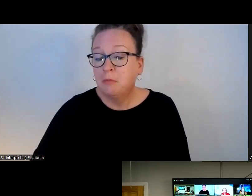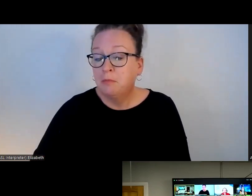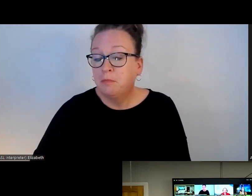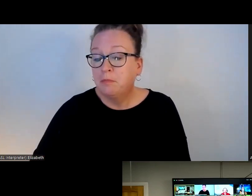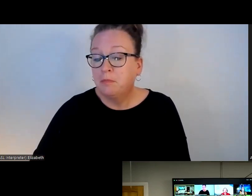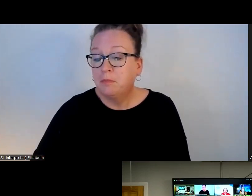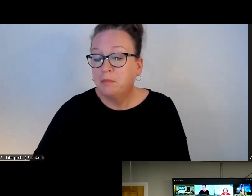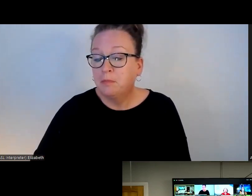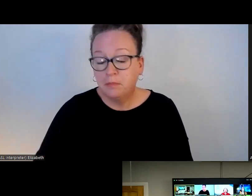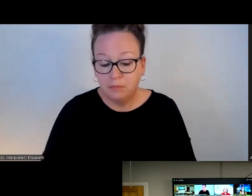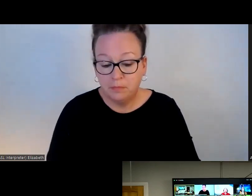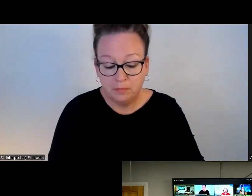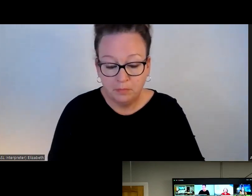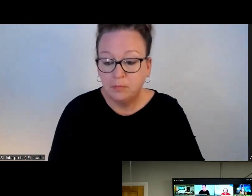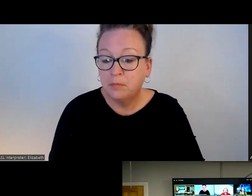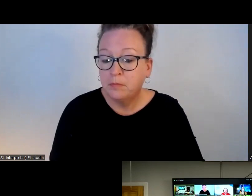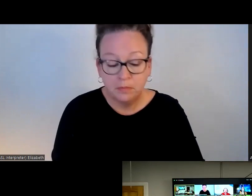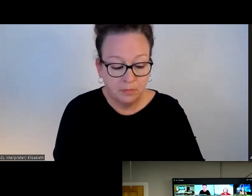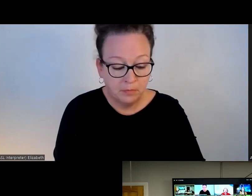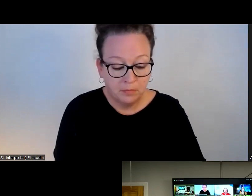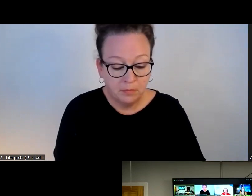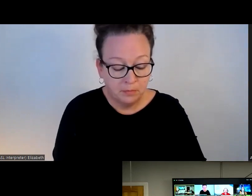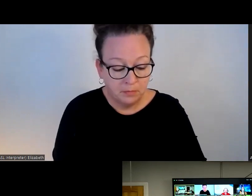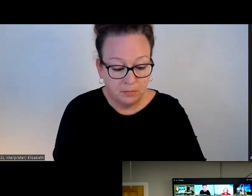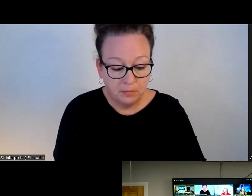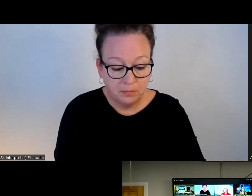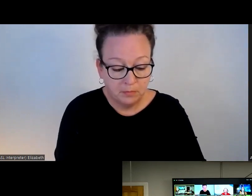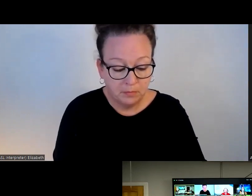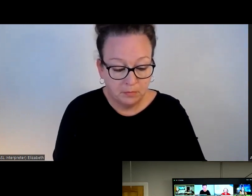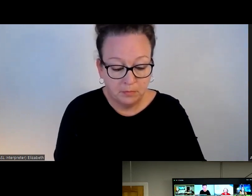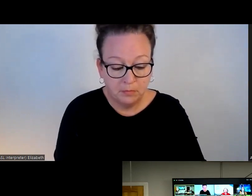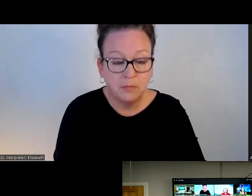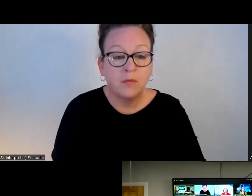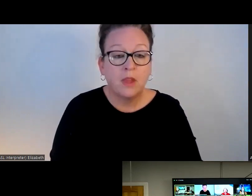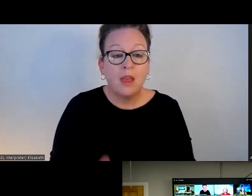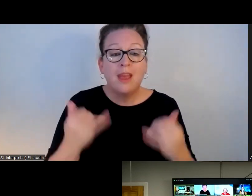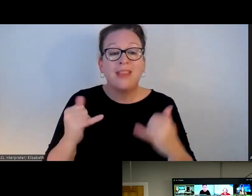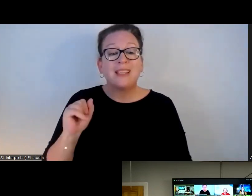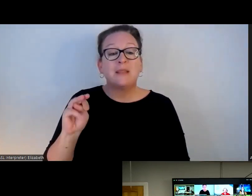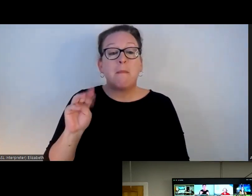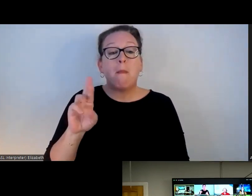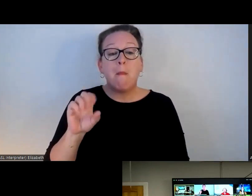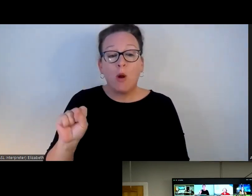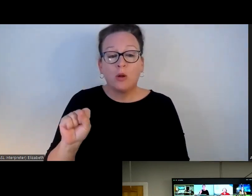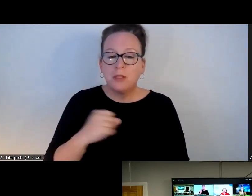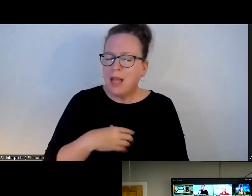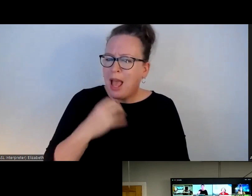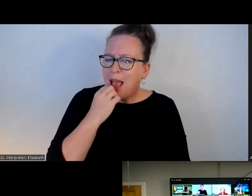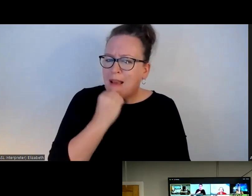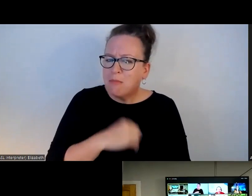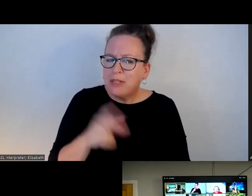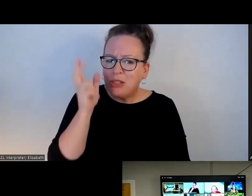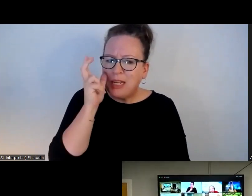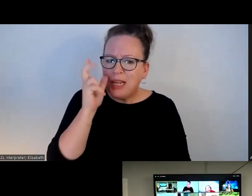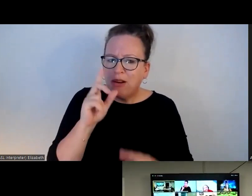Great. Yes, Marcos. So this is Marcos, and I appreciate hearing the point about not being